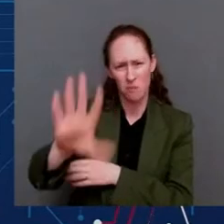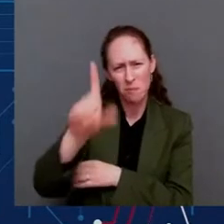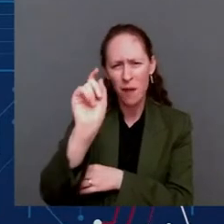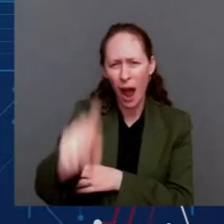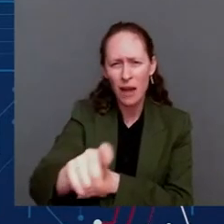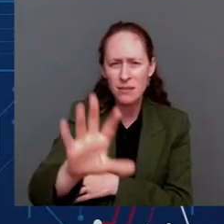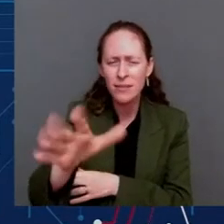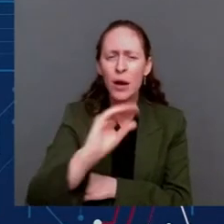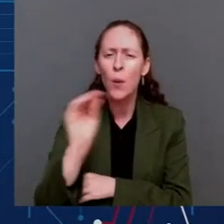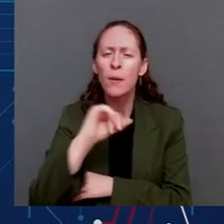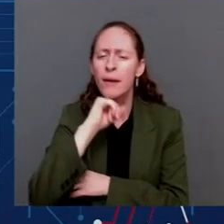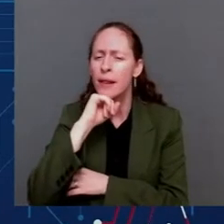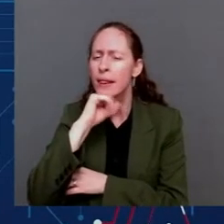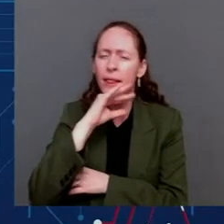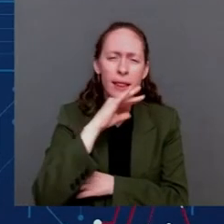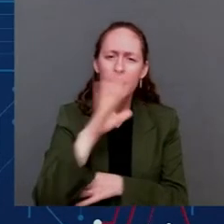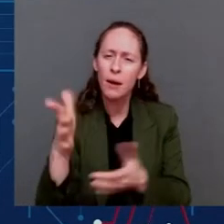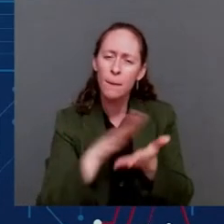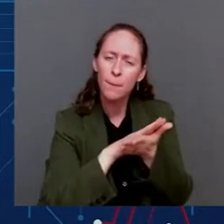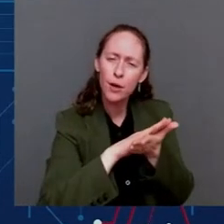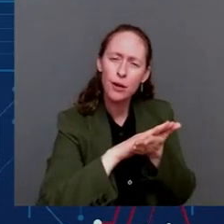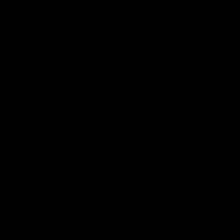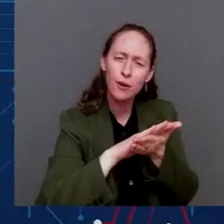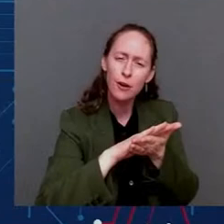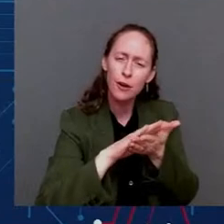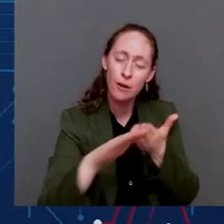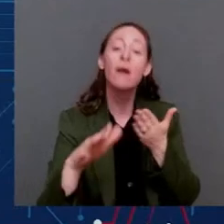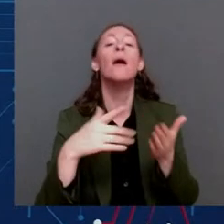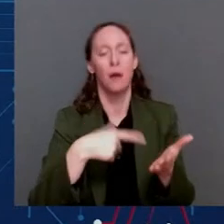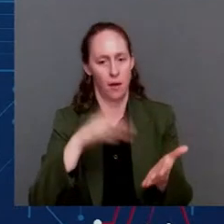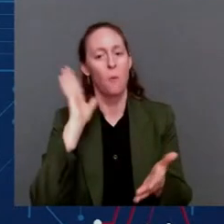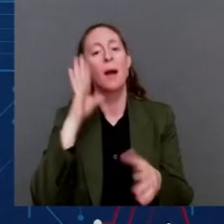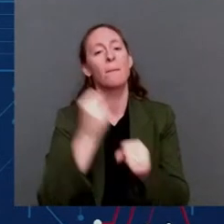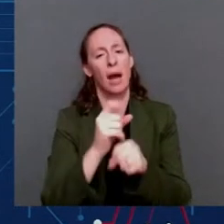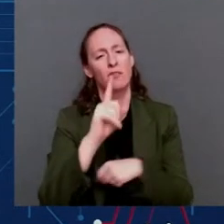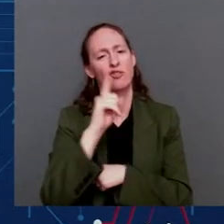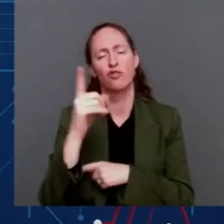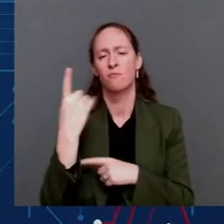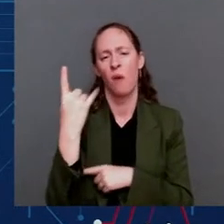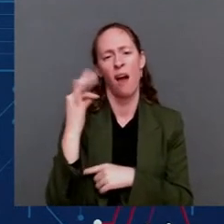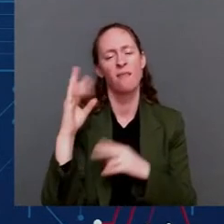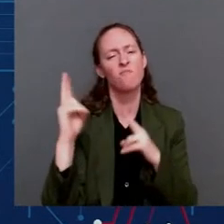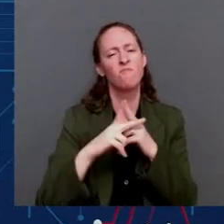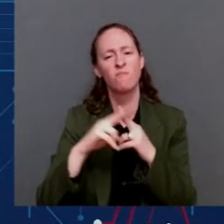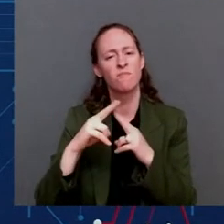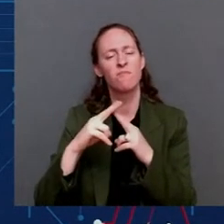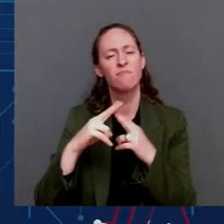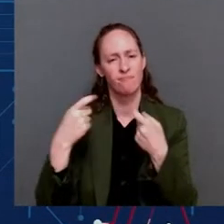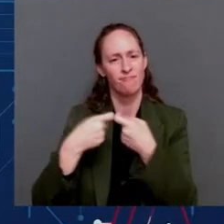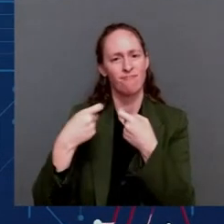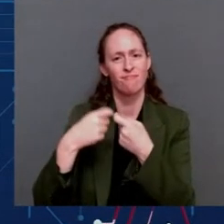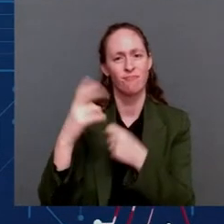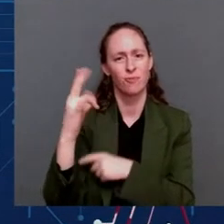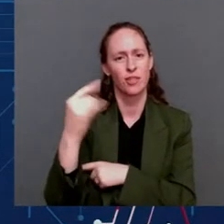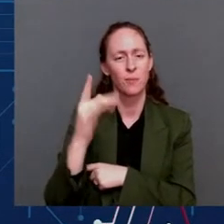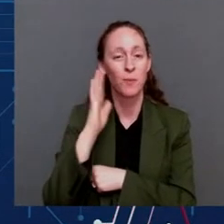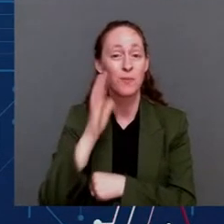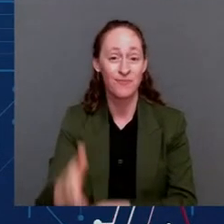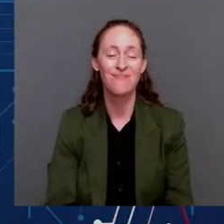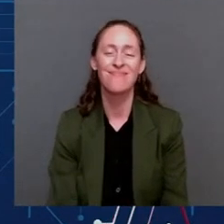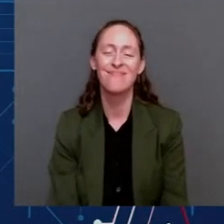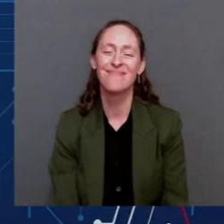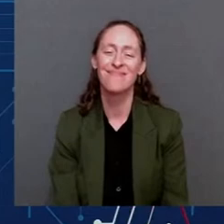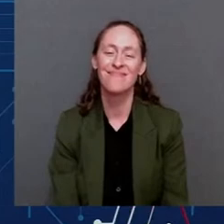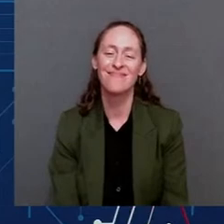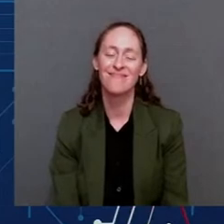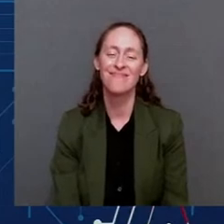technology that keep our world connected and energized truly would not be possible. The infrastructure here is extraordinary, and